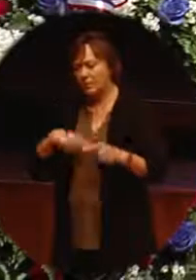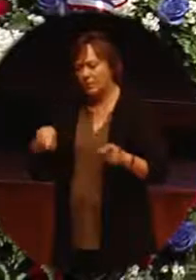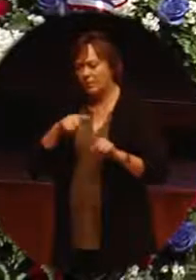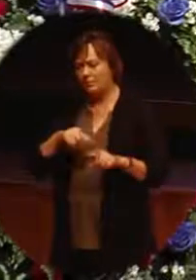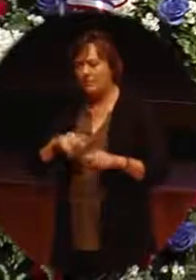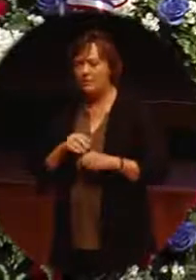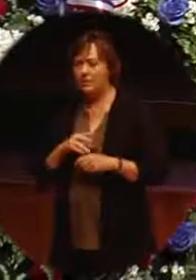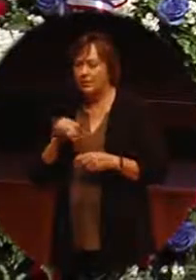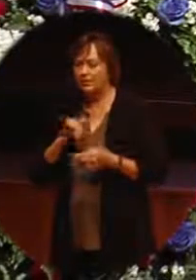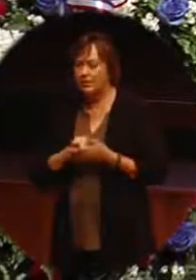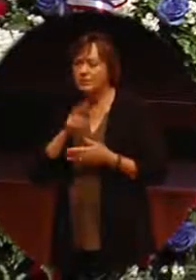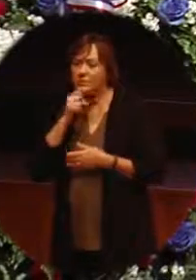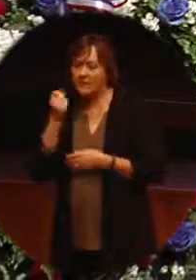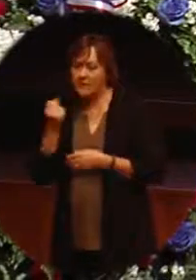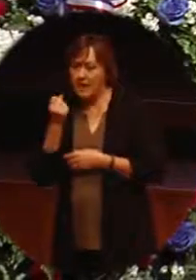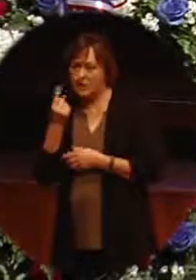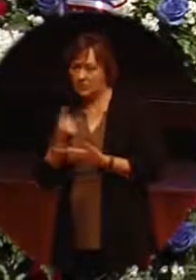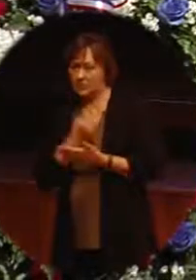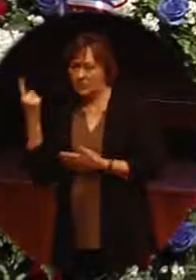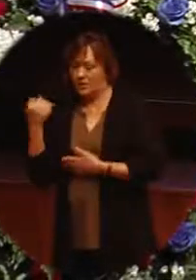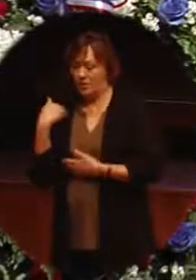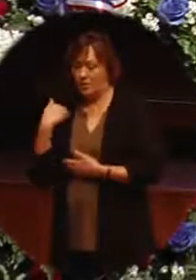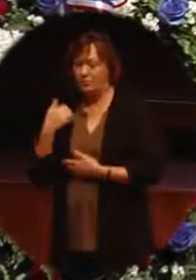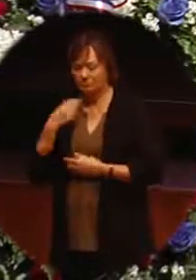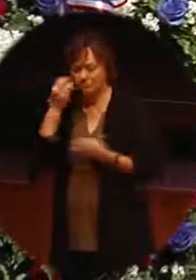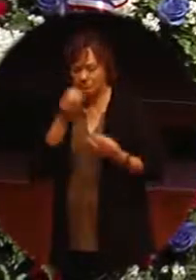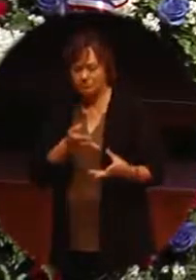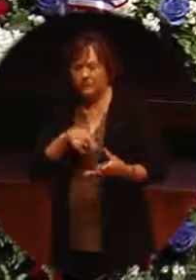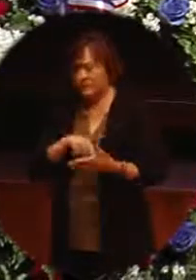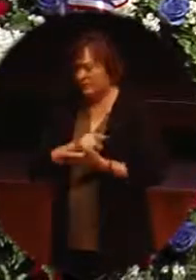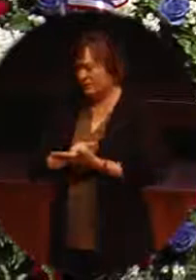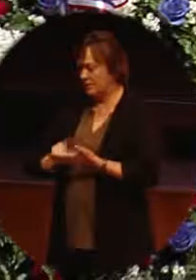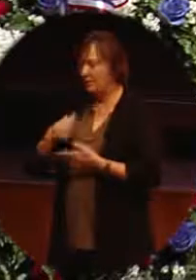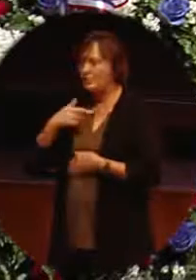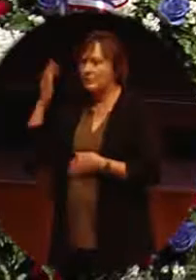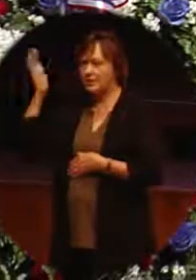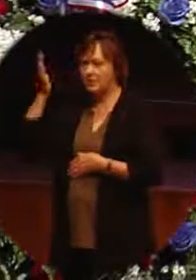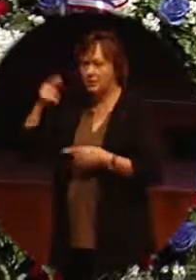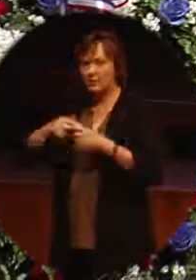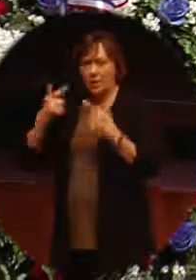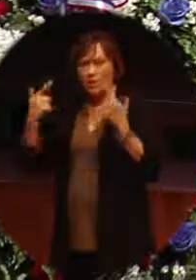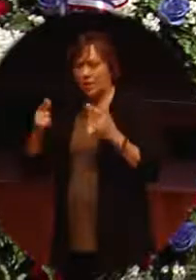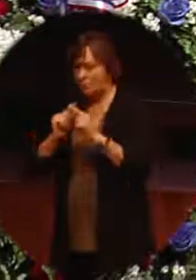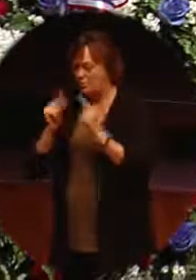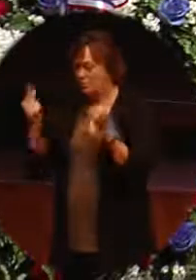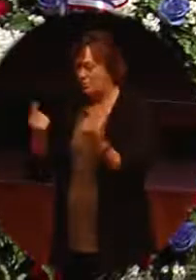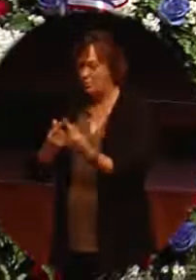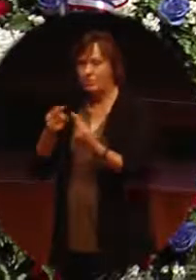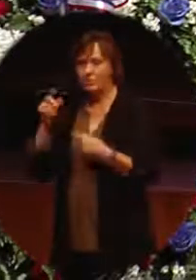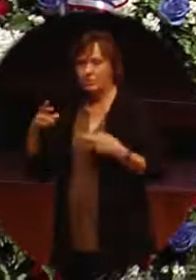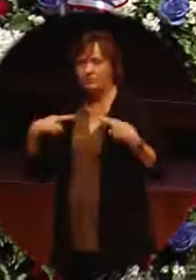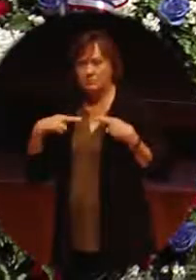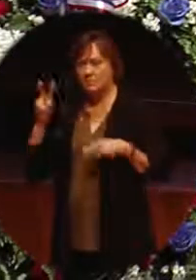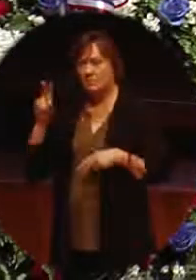And this was just Saturday, a week ago. And I told them that this week I'd be speaking to a large group of veterans